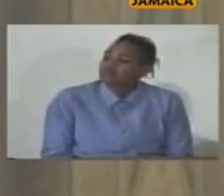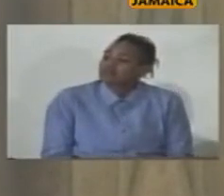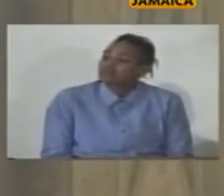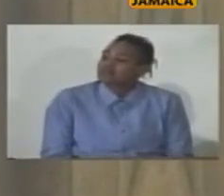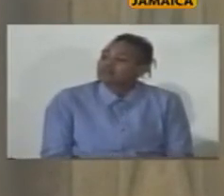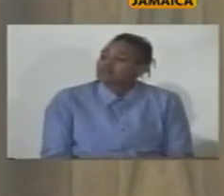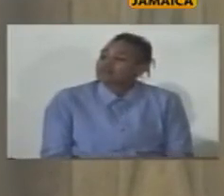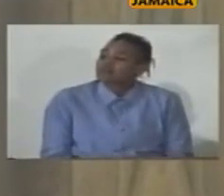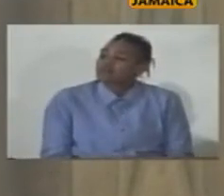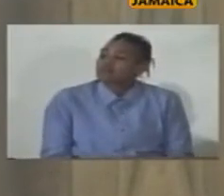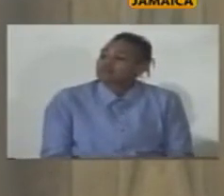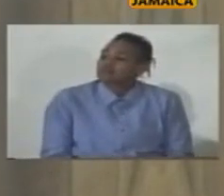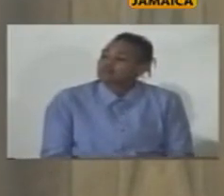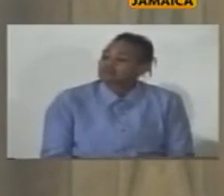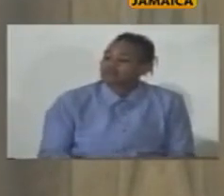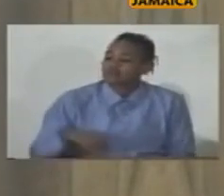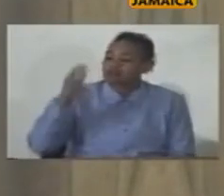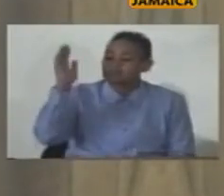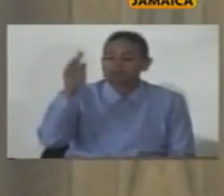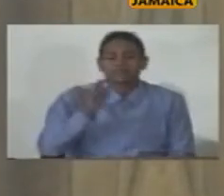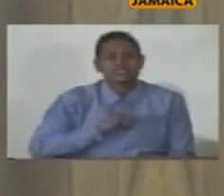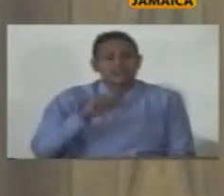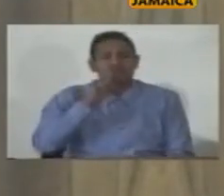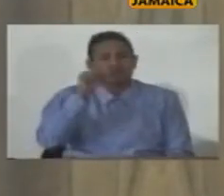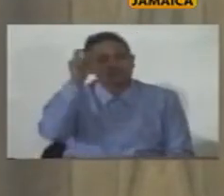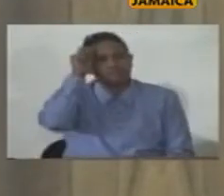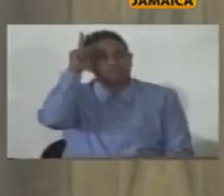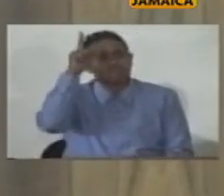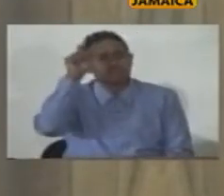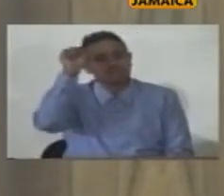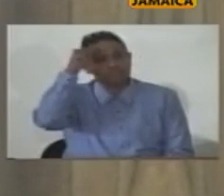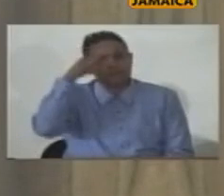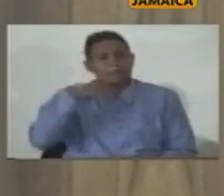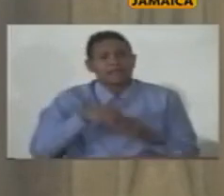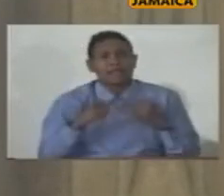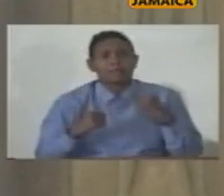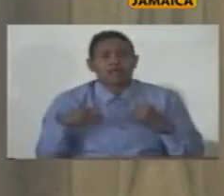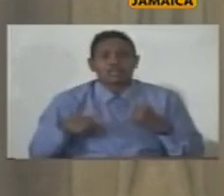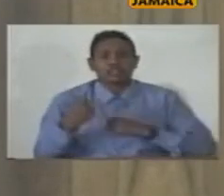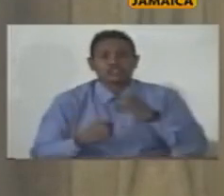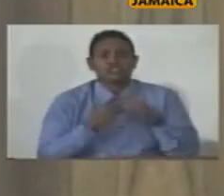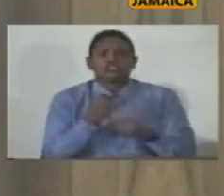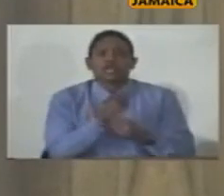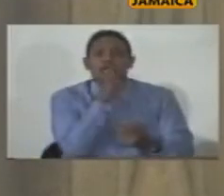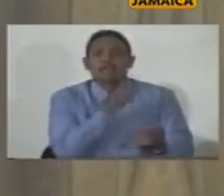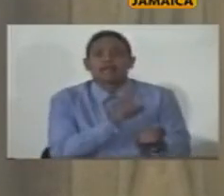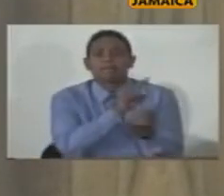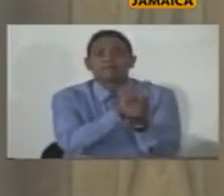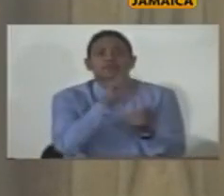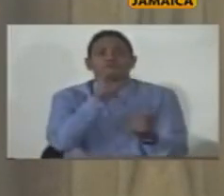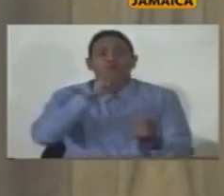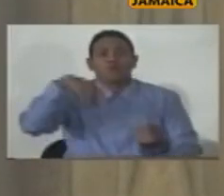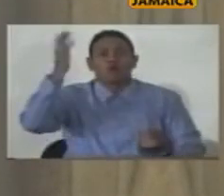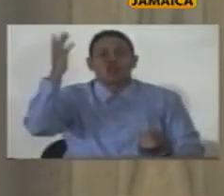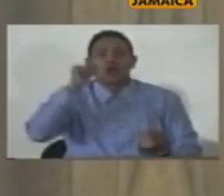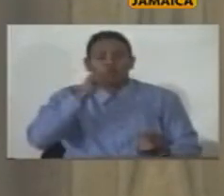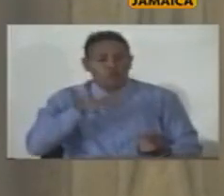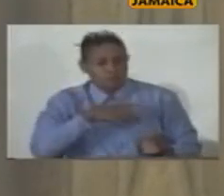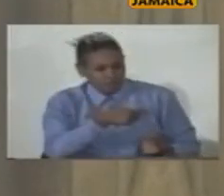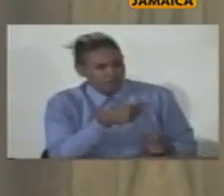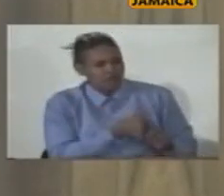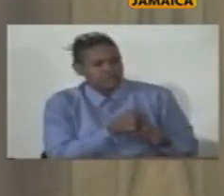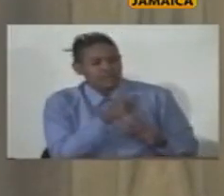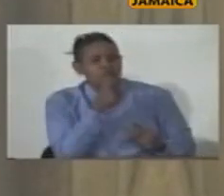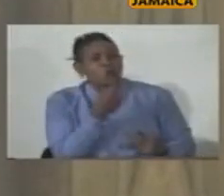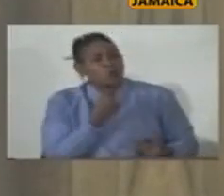Mr. Speaker, I vividly recall in March this year meeting an elderly woman who